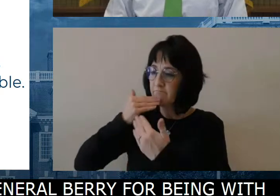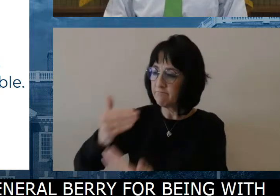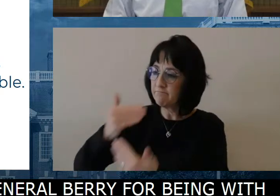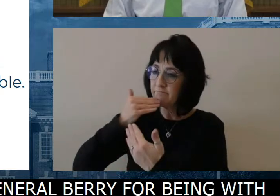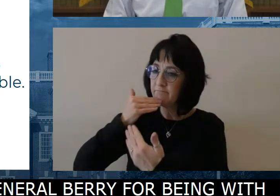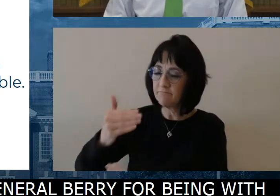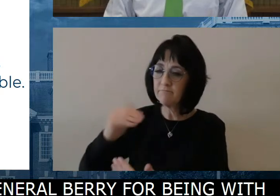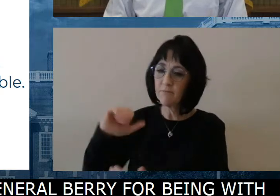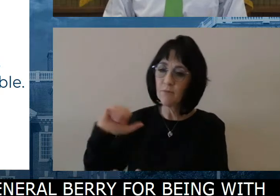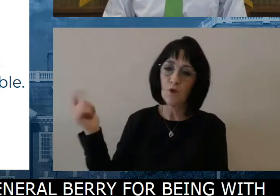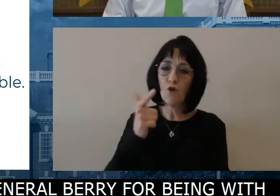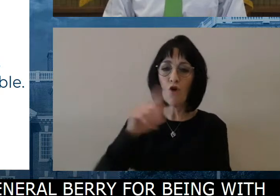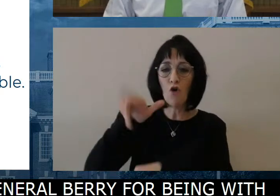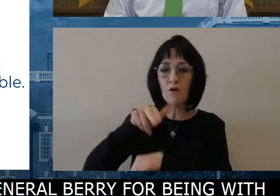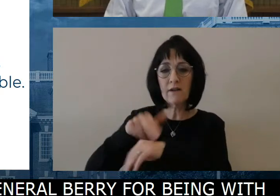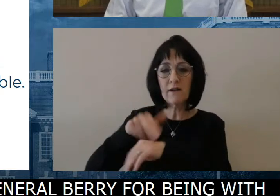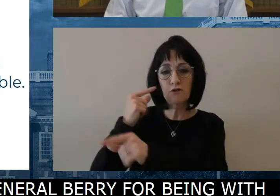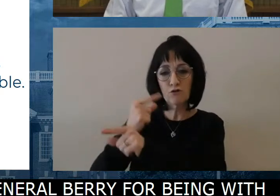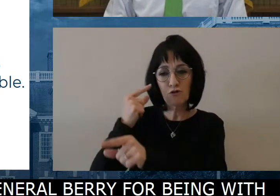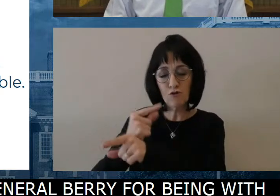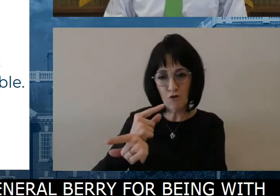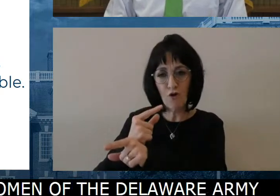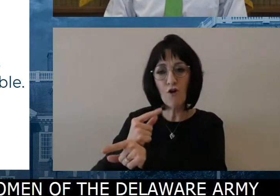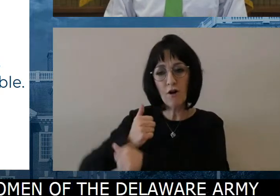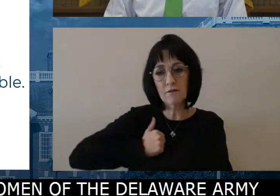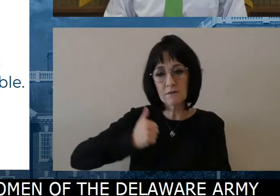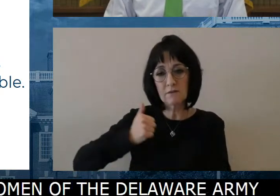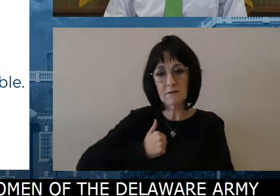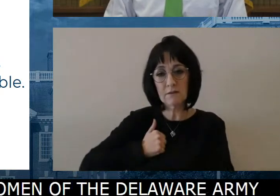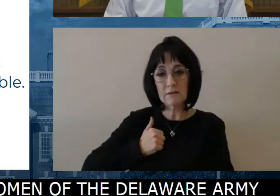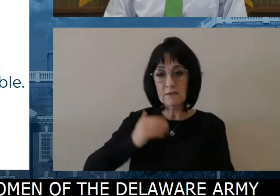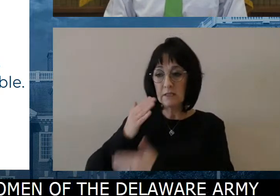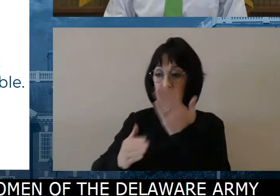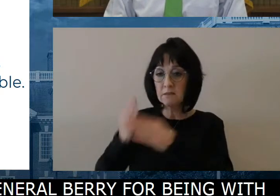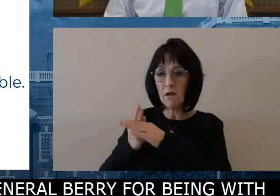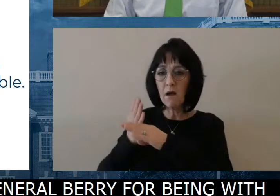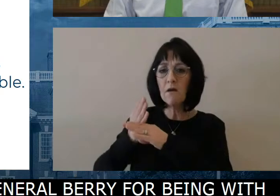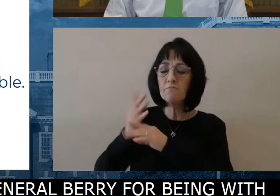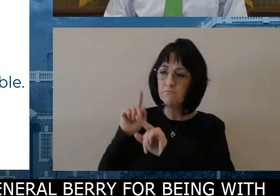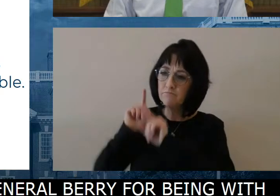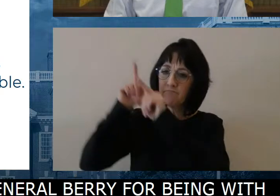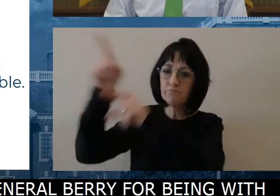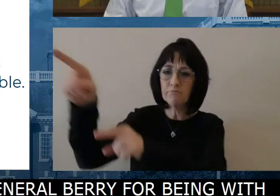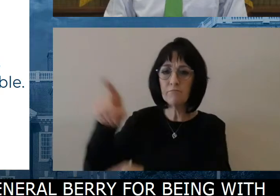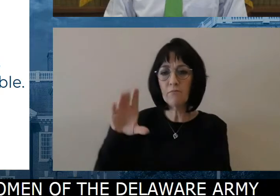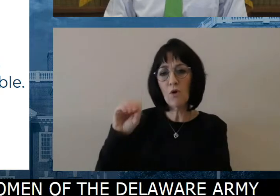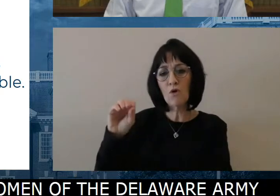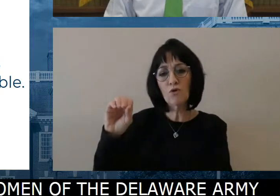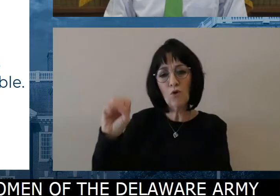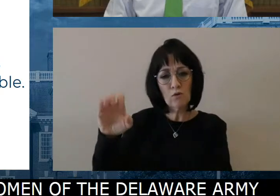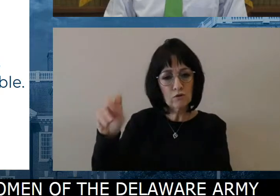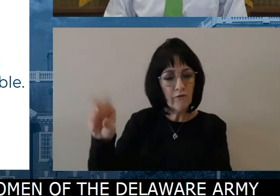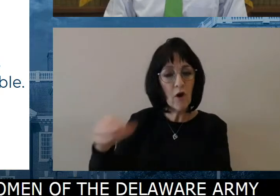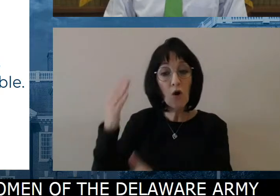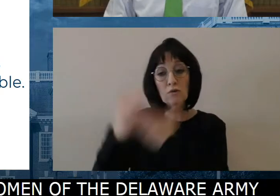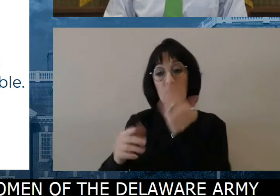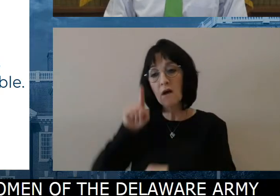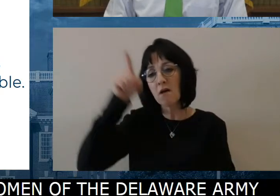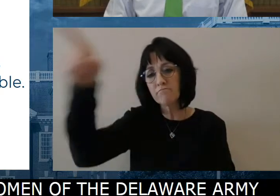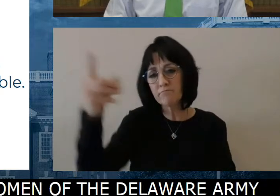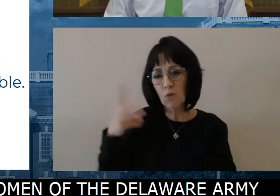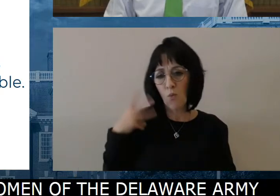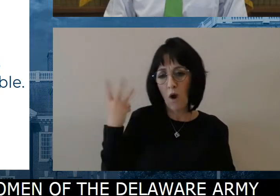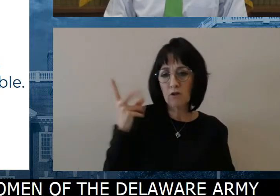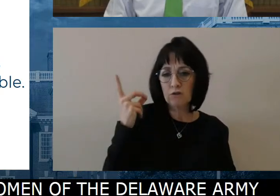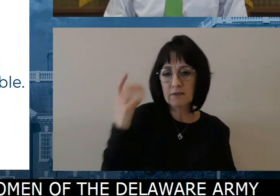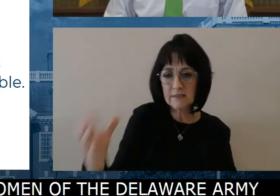Guard, some of whom are overseas in Kosovo, I know, some of whom are down in Washington, D.C.